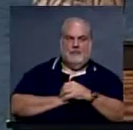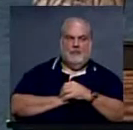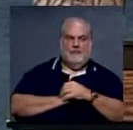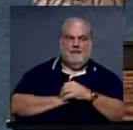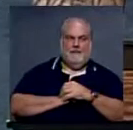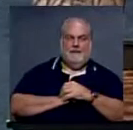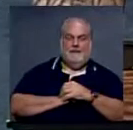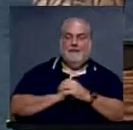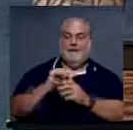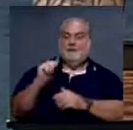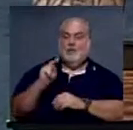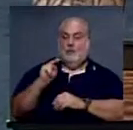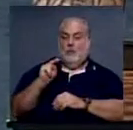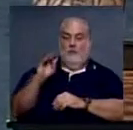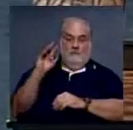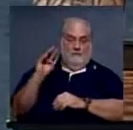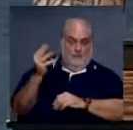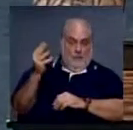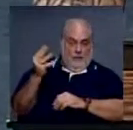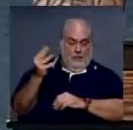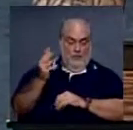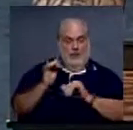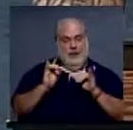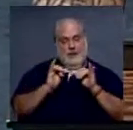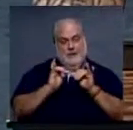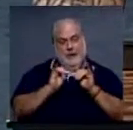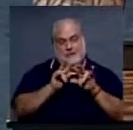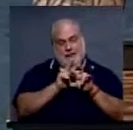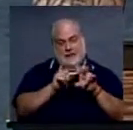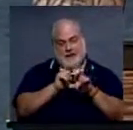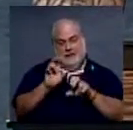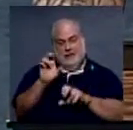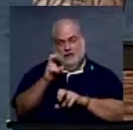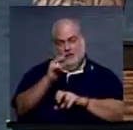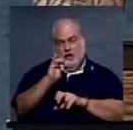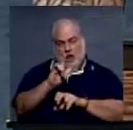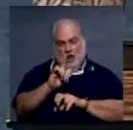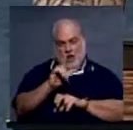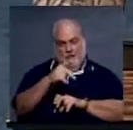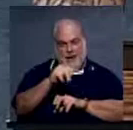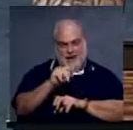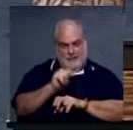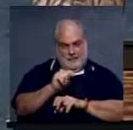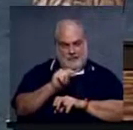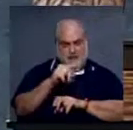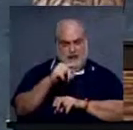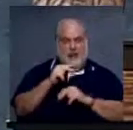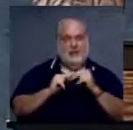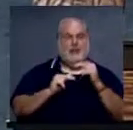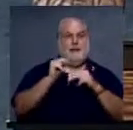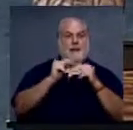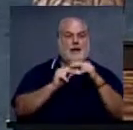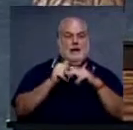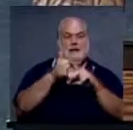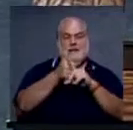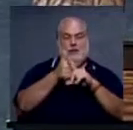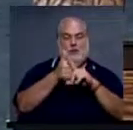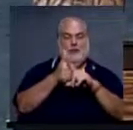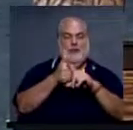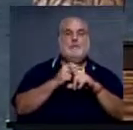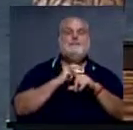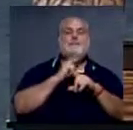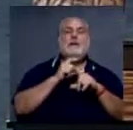On January the 4th, we took analysis at Chenal Pet Palace. Also note the building construction was a metal building with